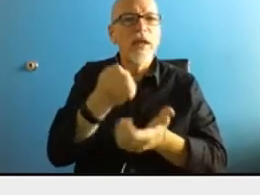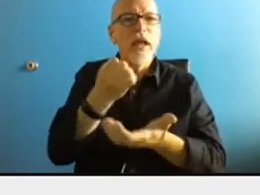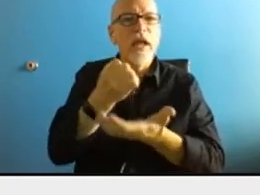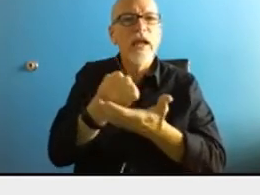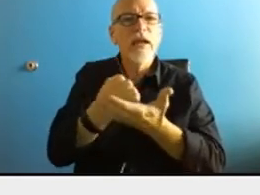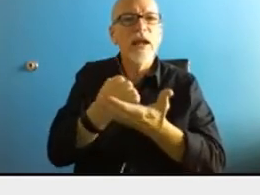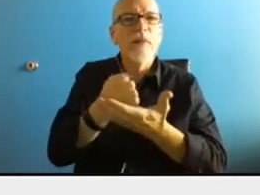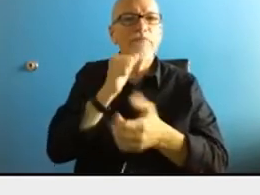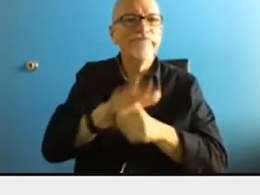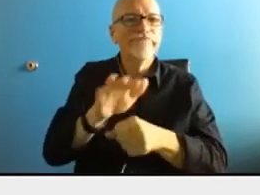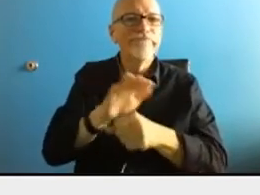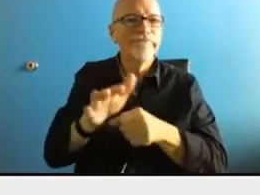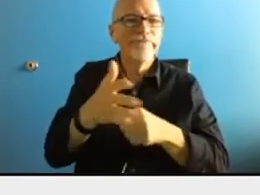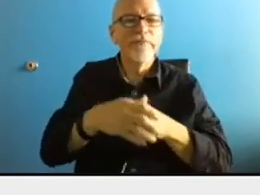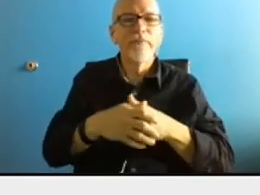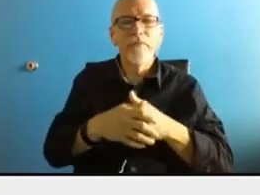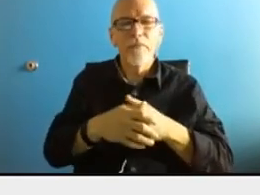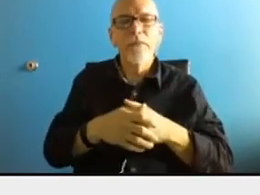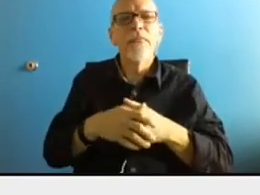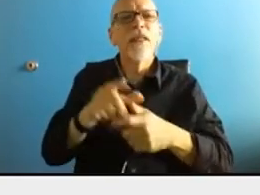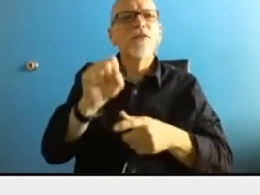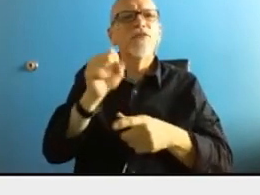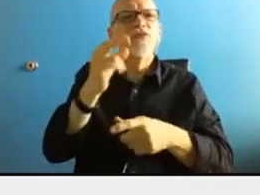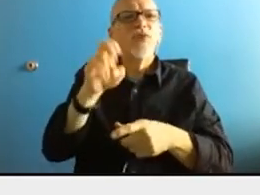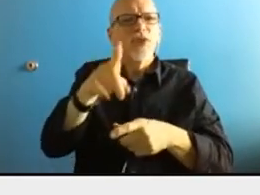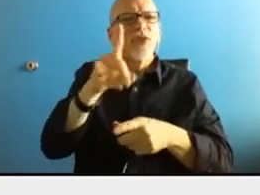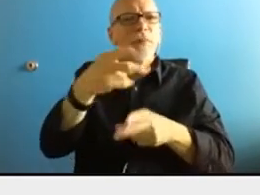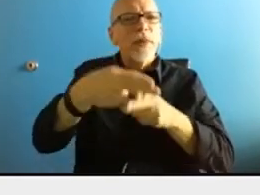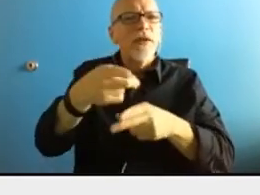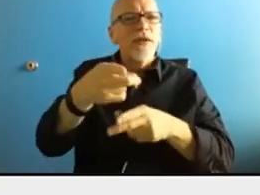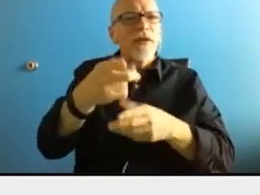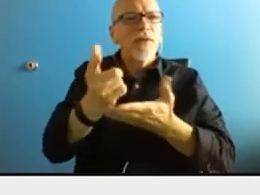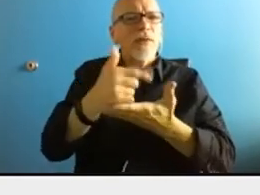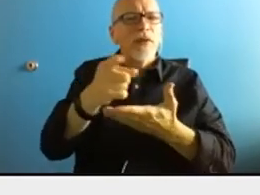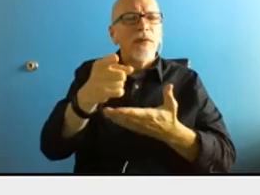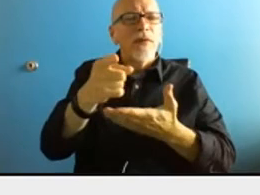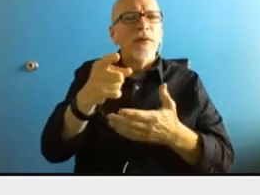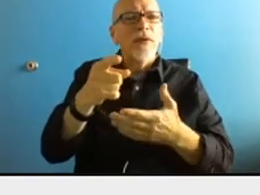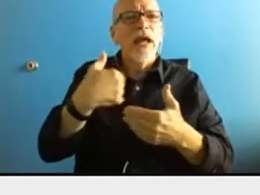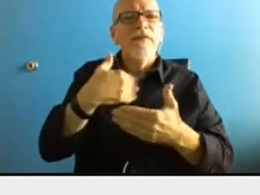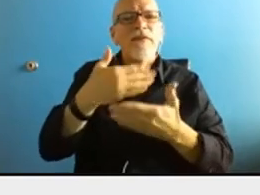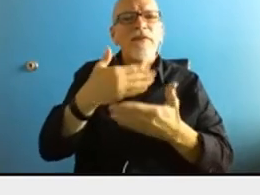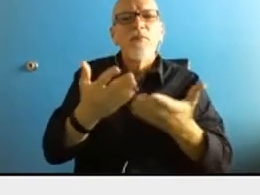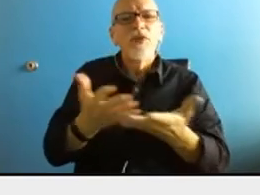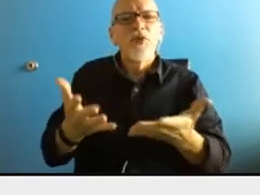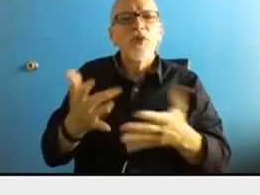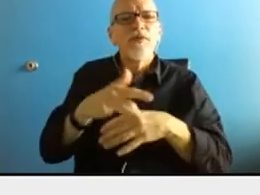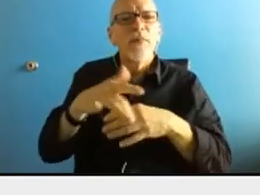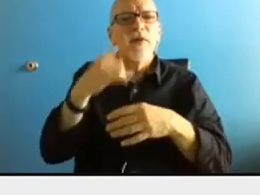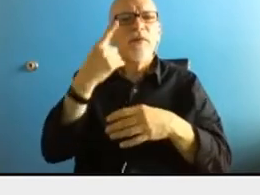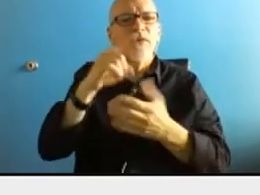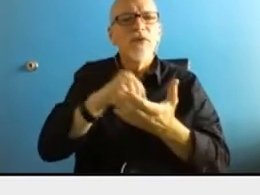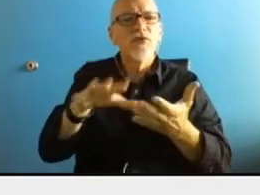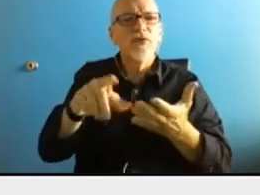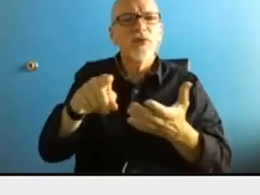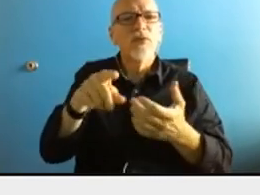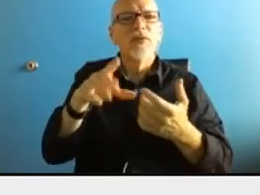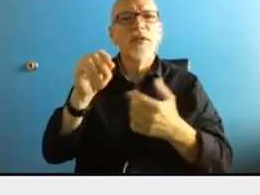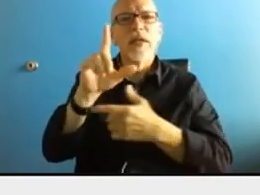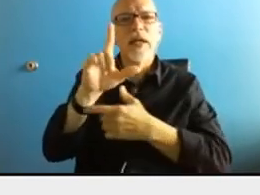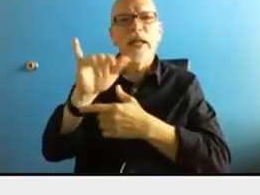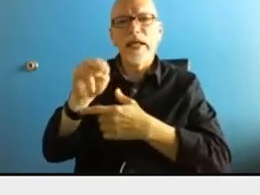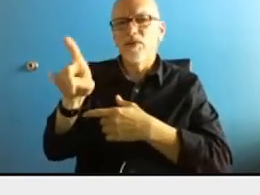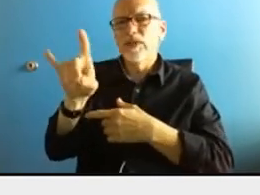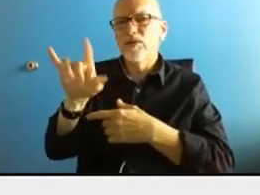deprivation? So Shireen, I think you briefly touched about having some resources that are available for students, and then Lynn, you as well. So do